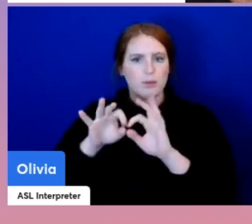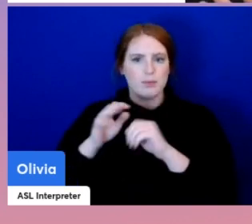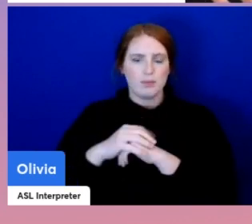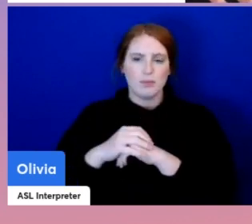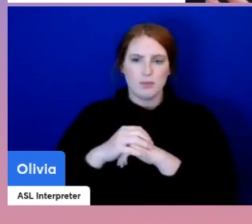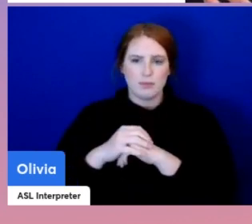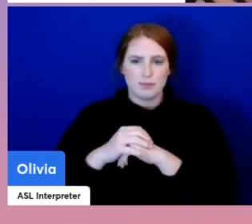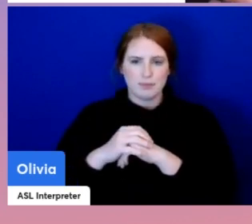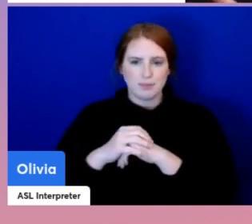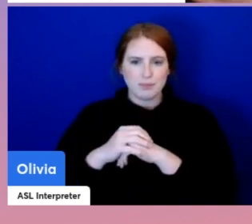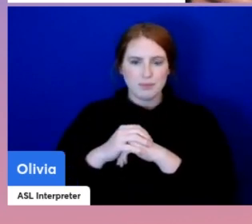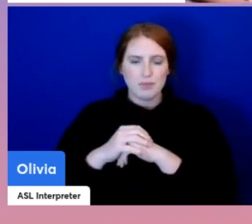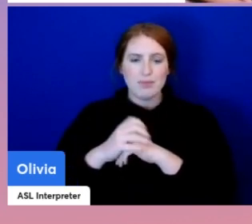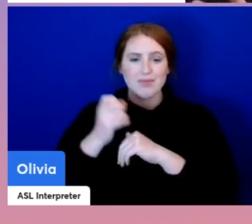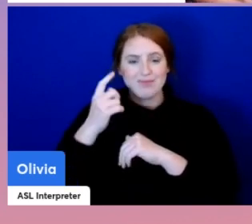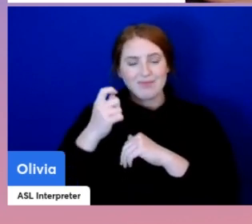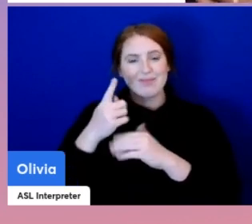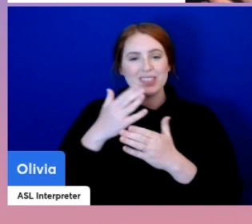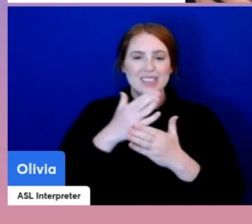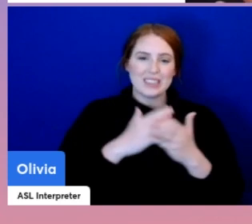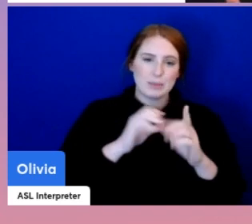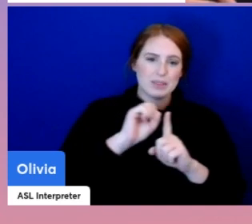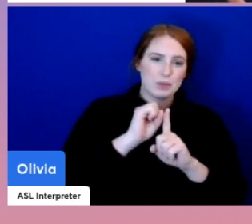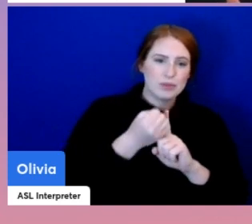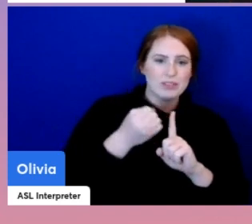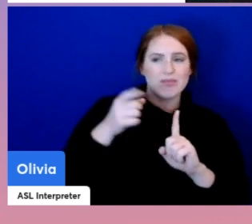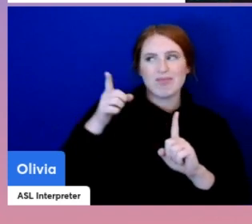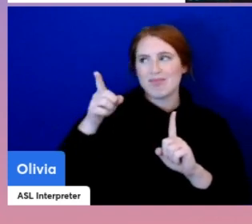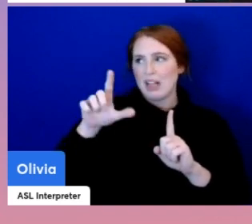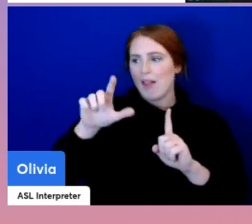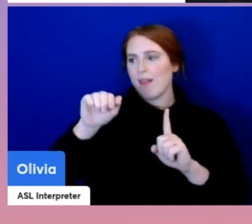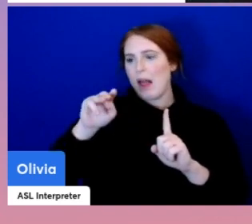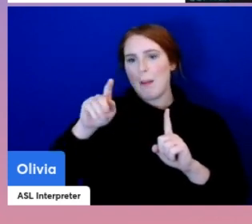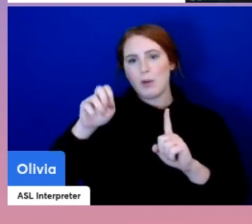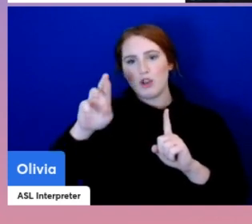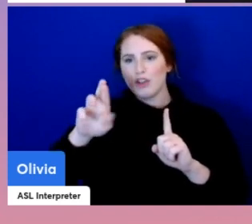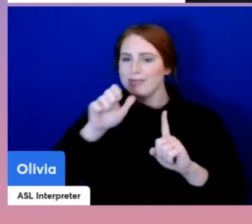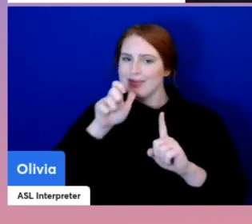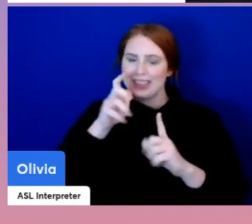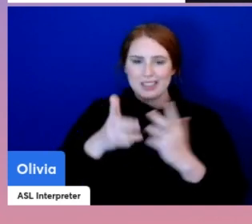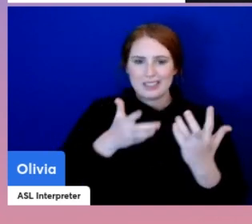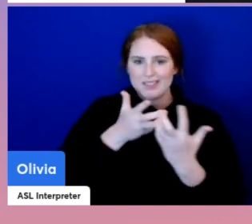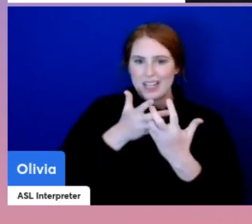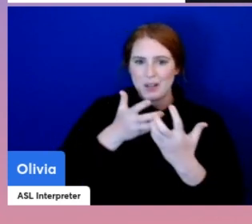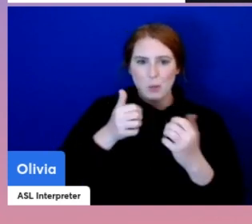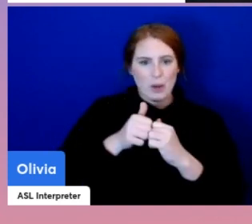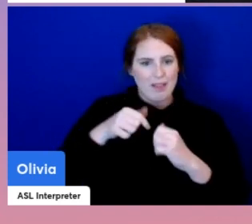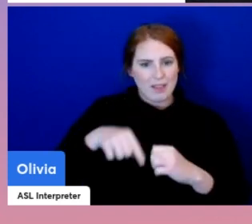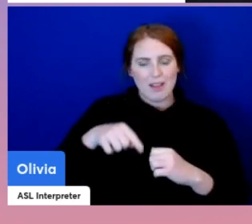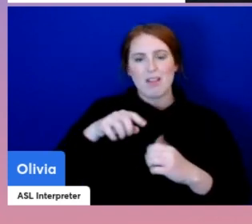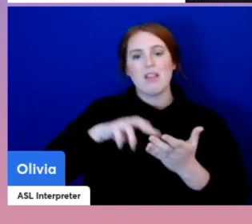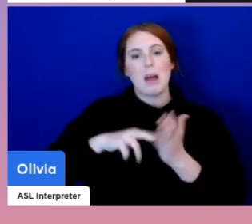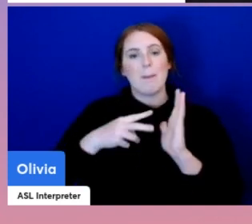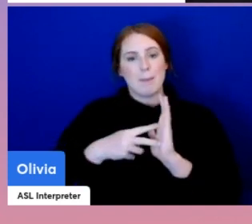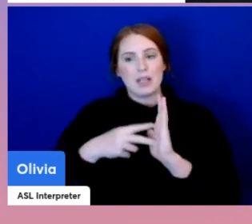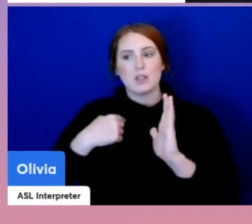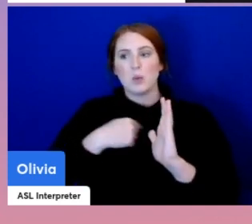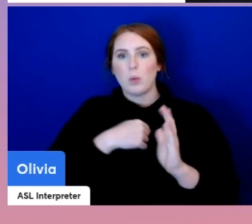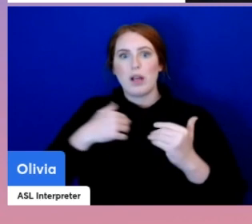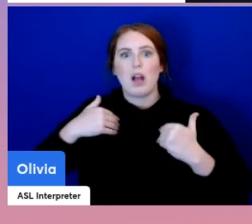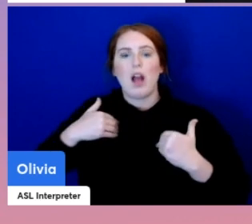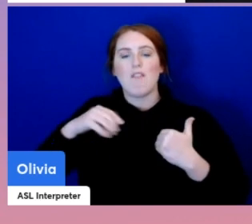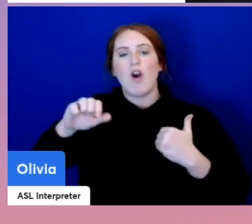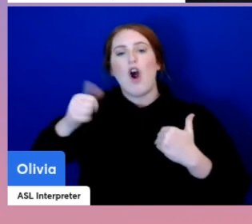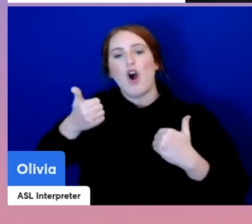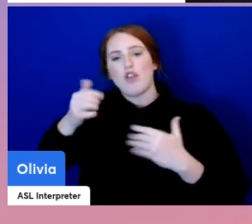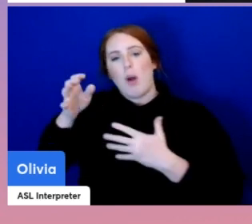But for those edge cases where the lambda doesn't necessarily fit the mold of the average use case, then provide developers with an escape hatch that they can